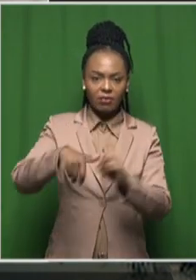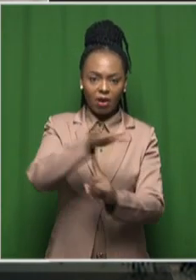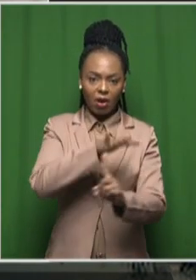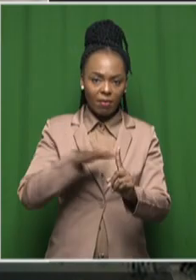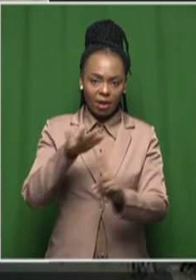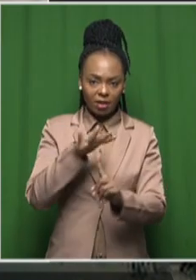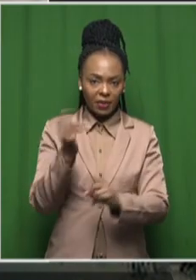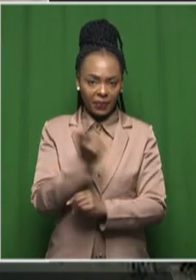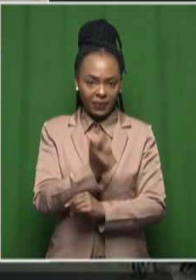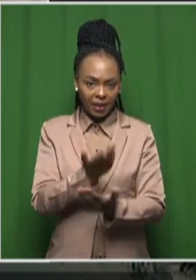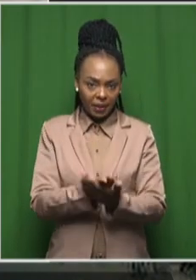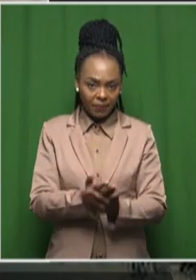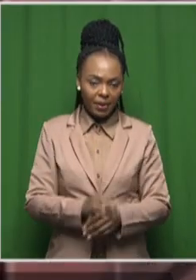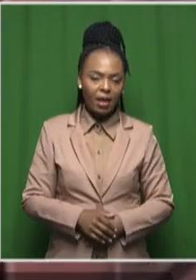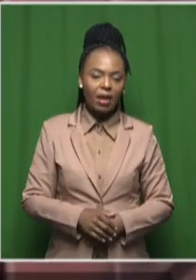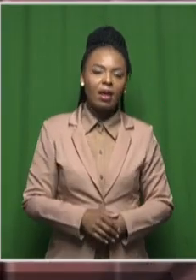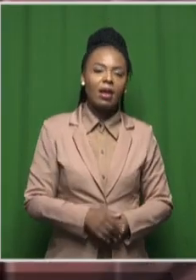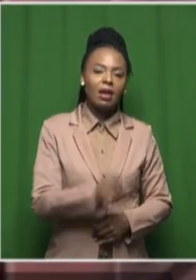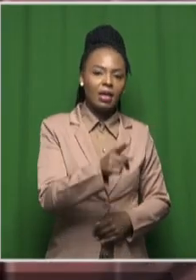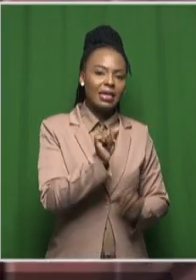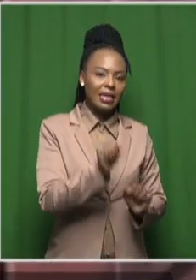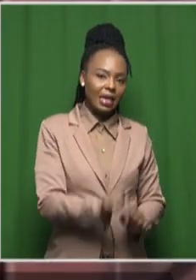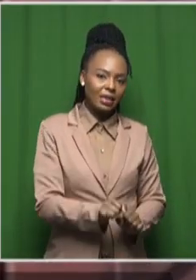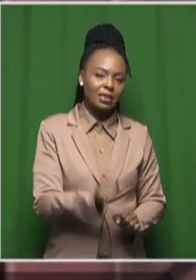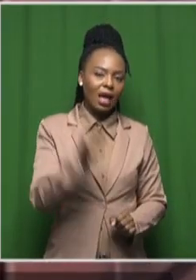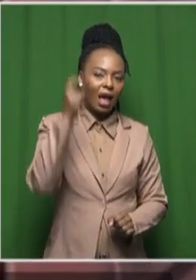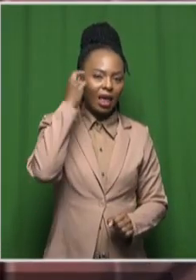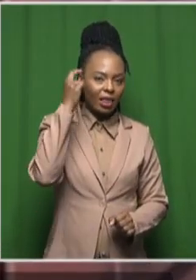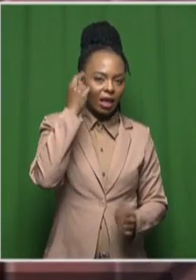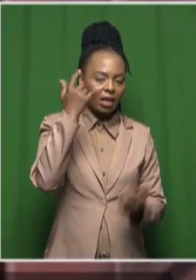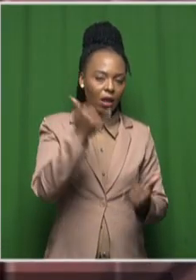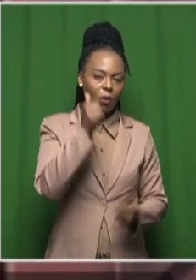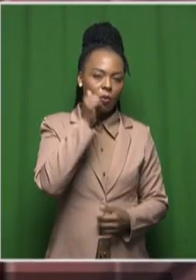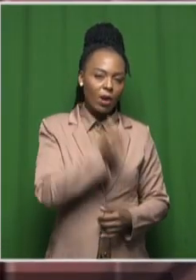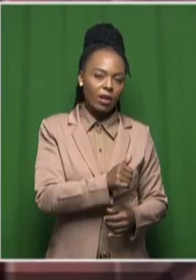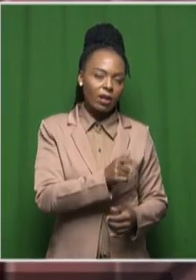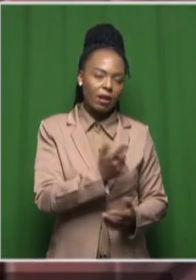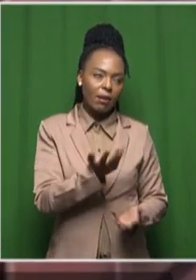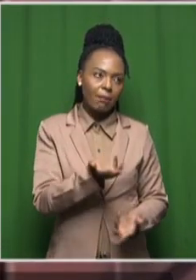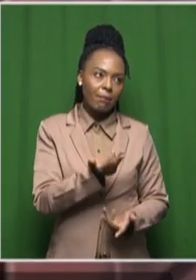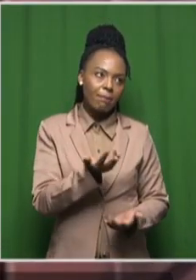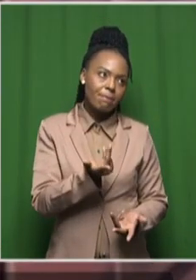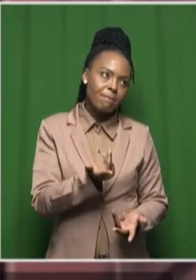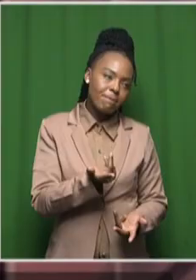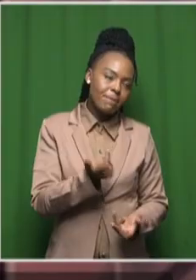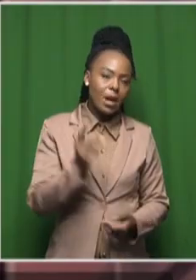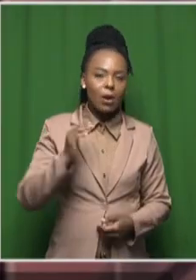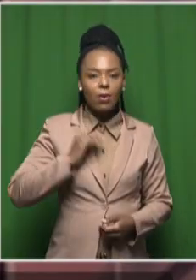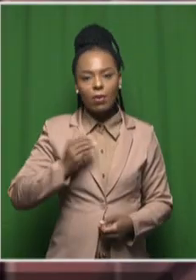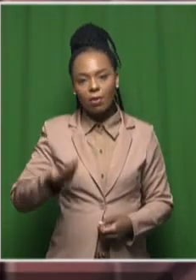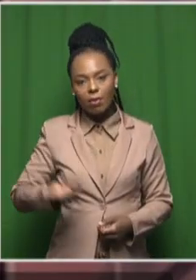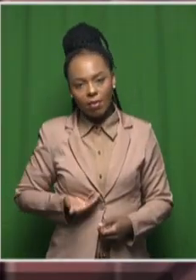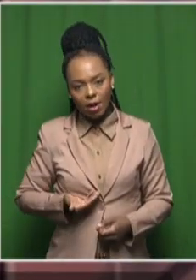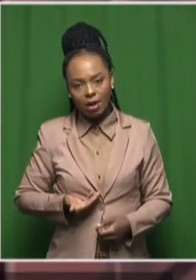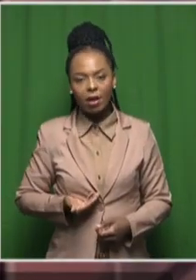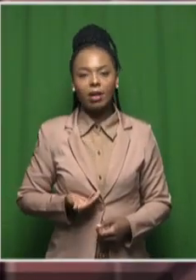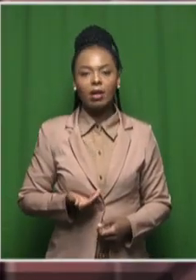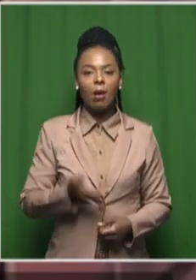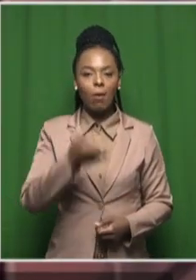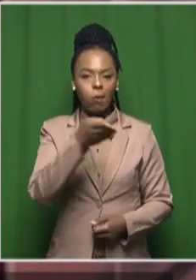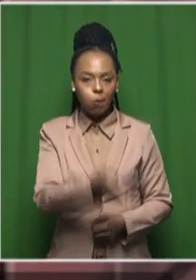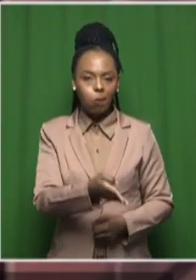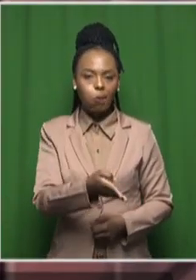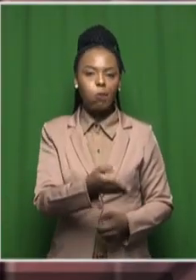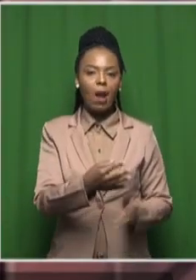Absolutely. I think, whenever I see a woman-led brand,